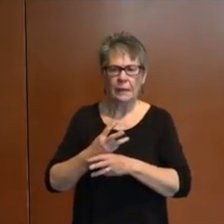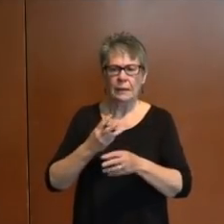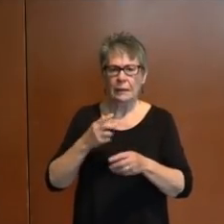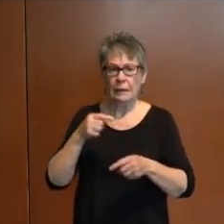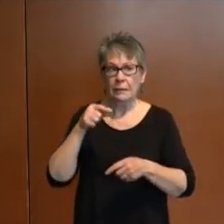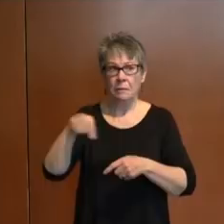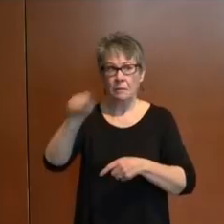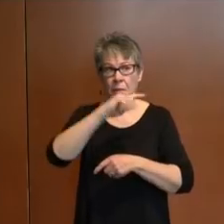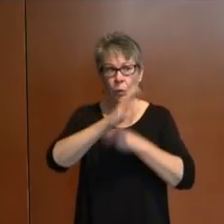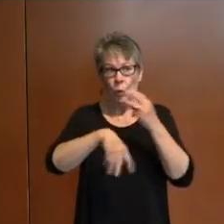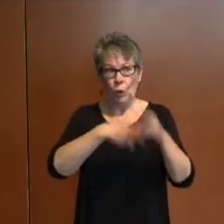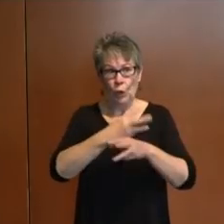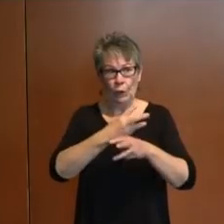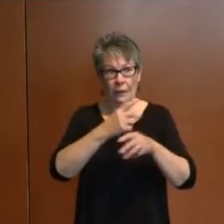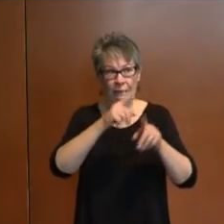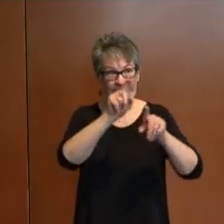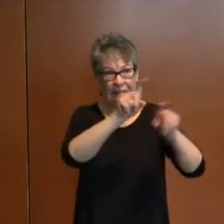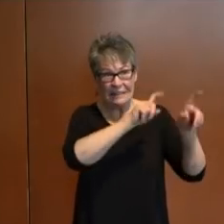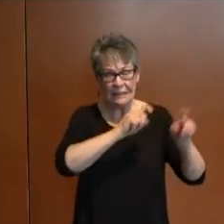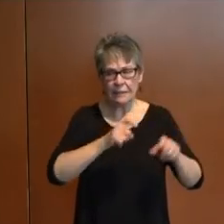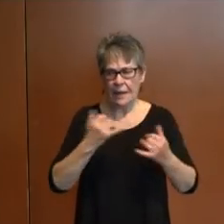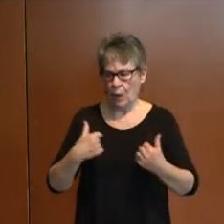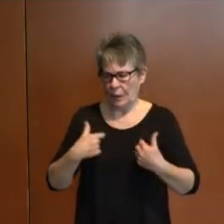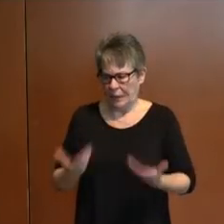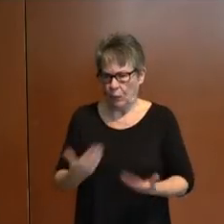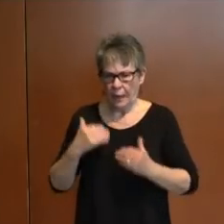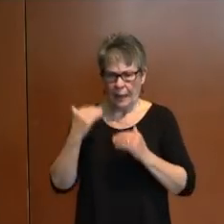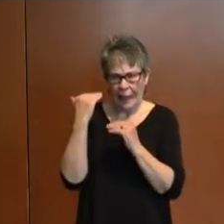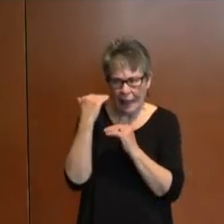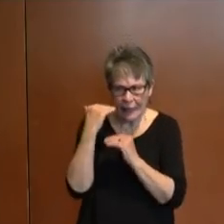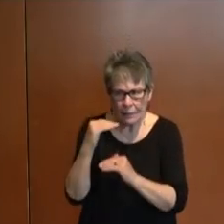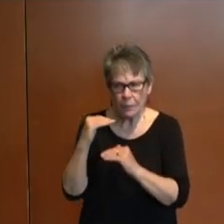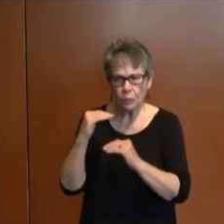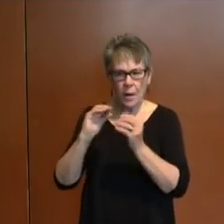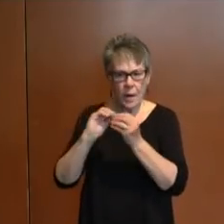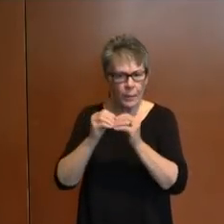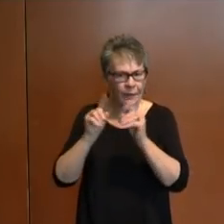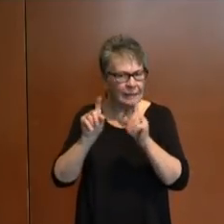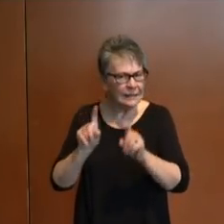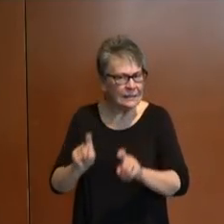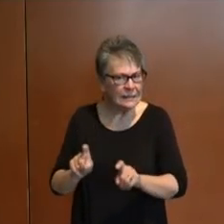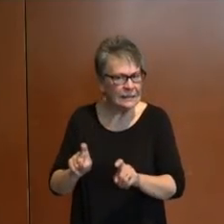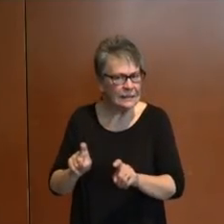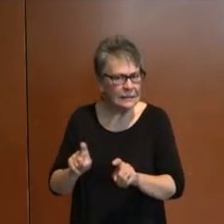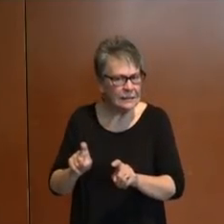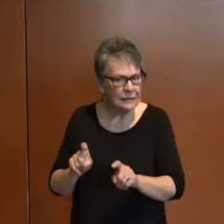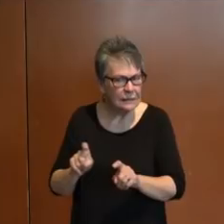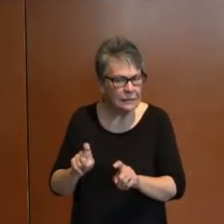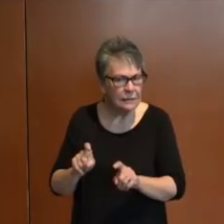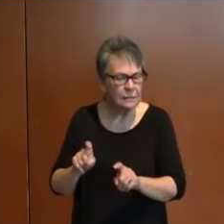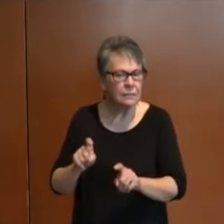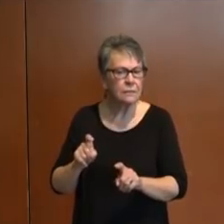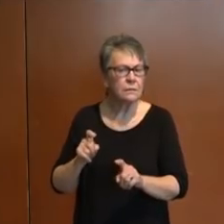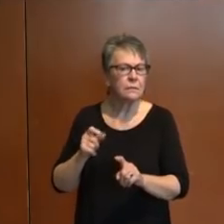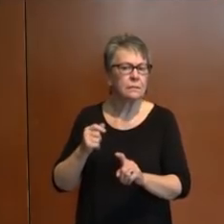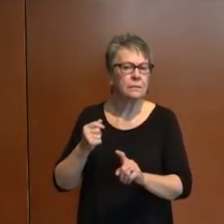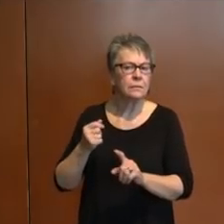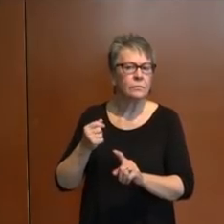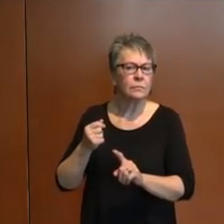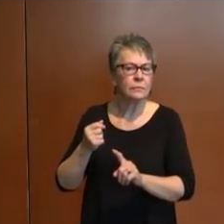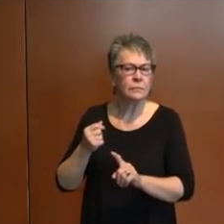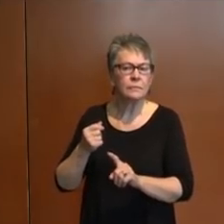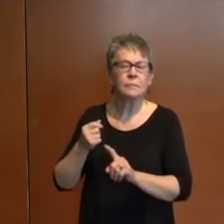think I said this, Matt asked this question yesterday or the day before, the constraining factor was testing. That's really not the constraining factor now.